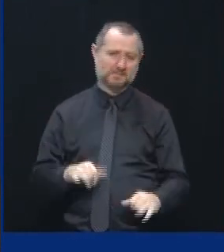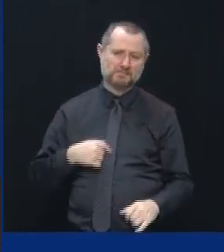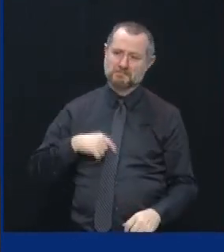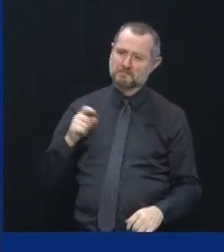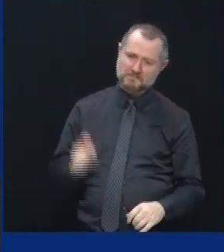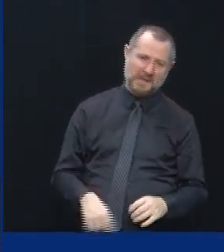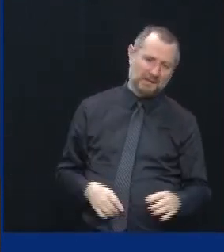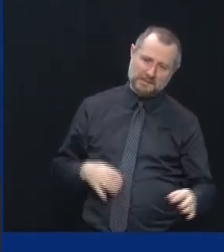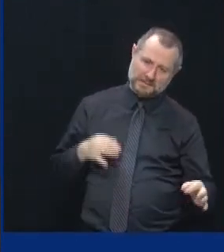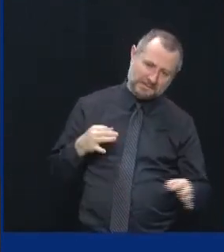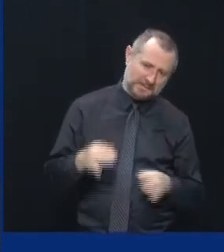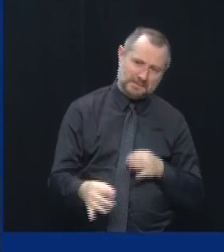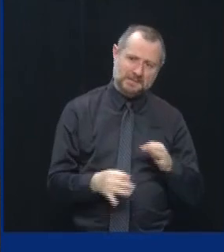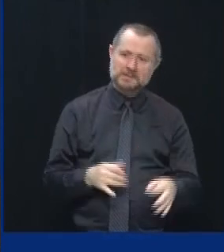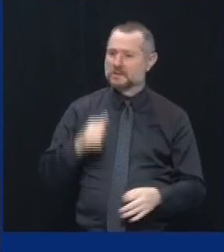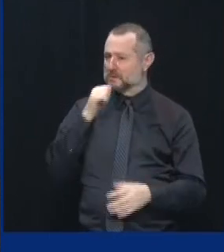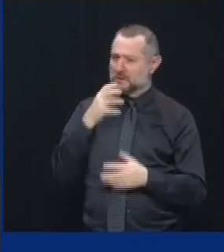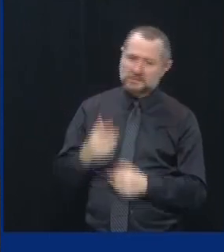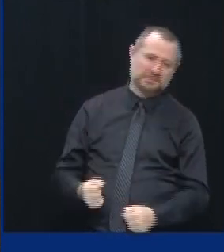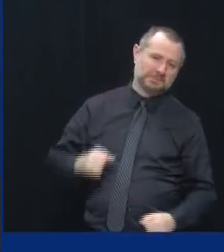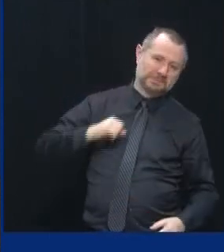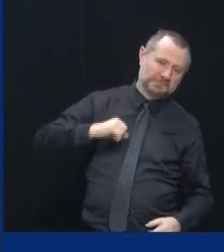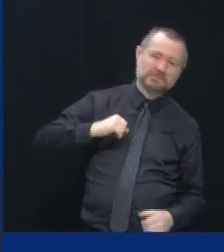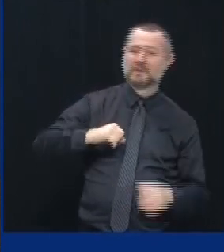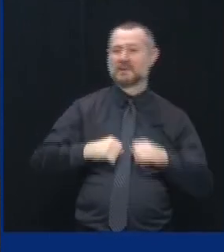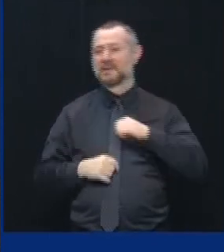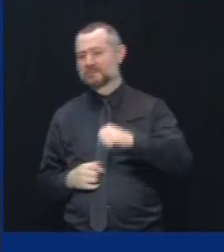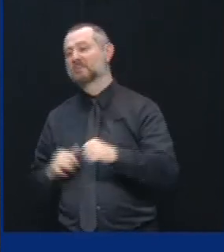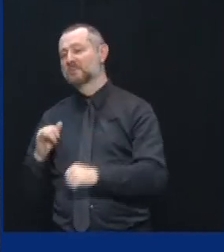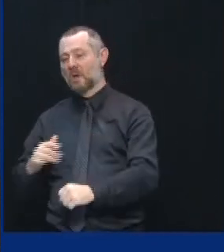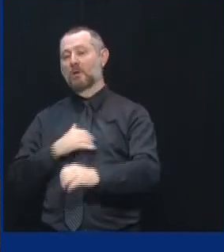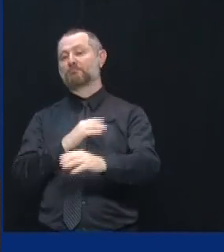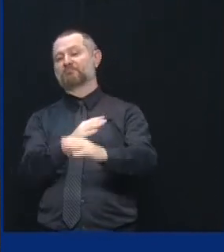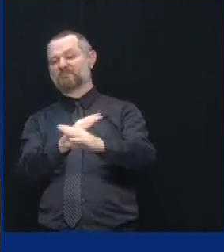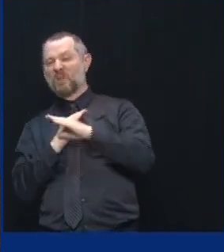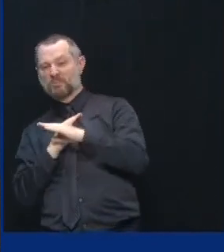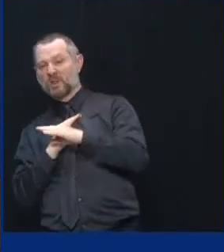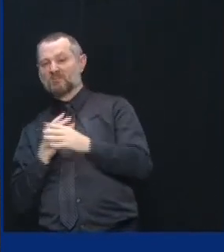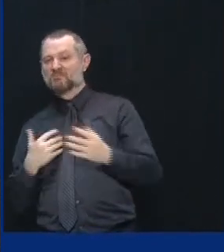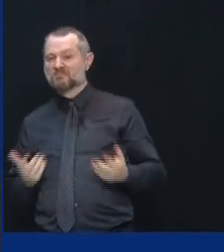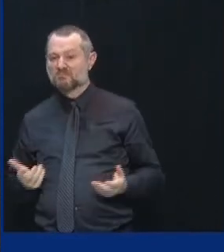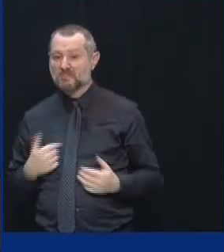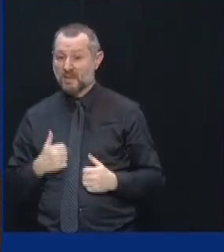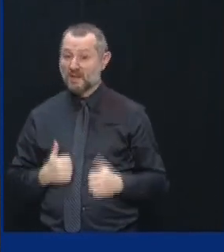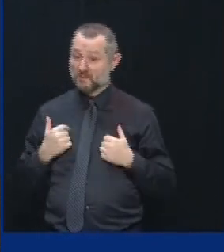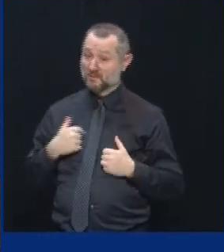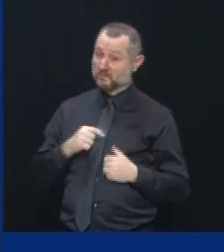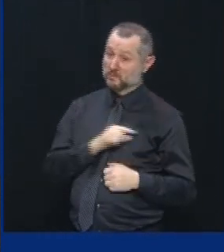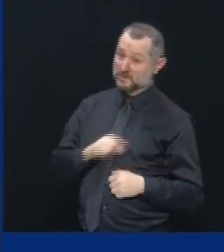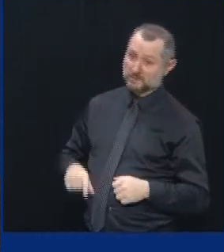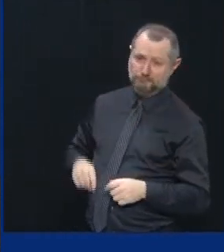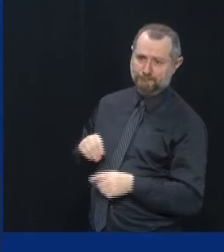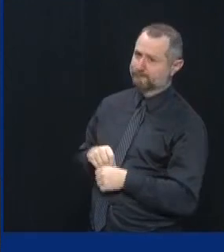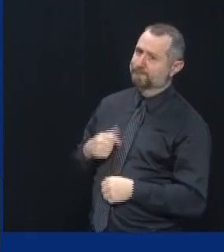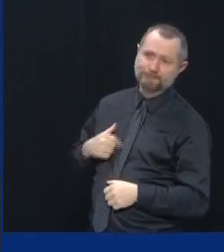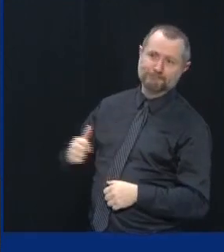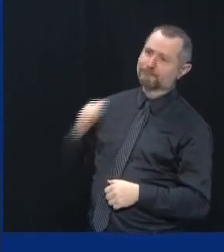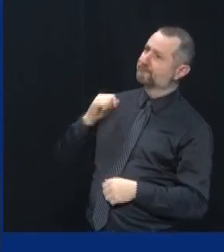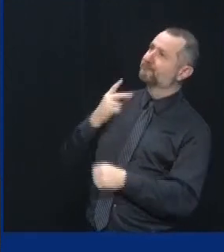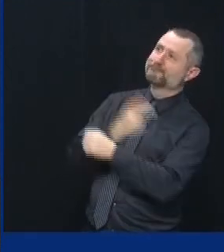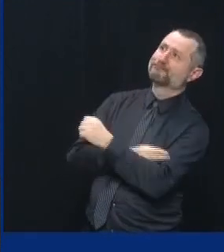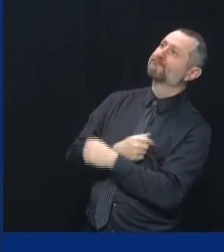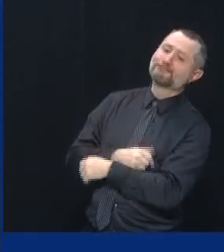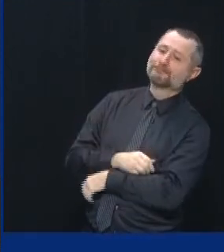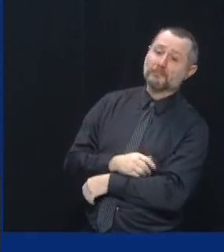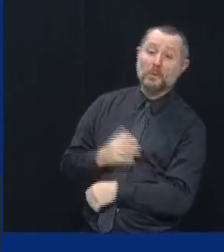distrust. That's going to be the obstacle. If a person in Queens doesn't get the vaccine now, it's going to be because of